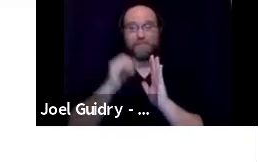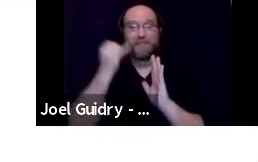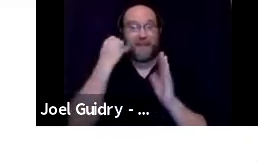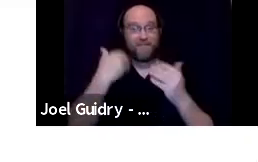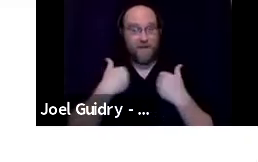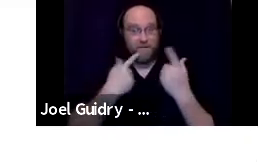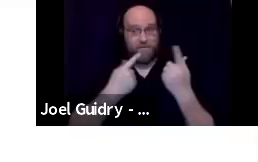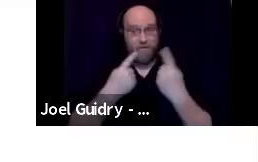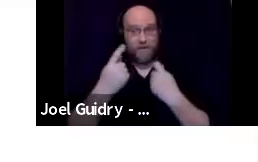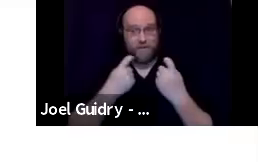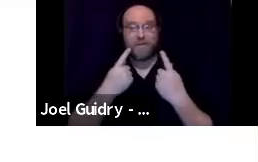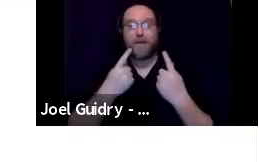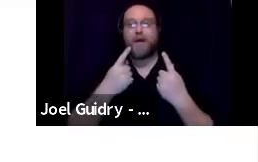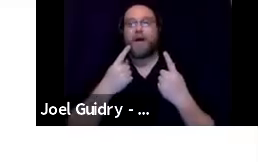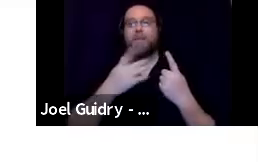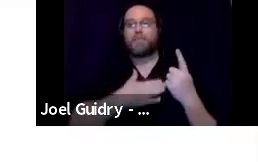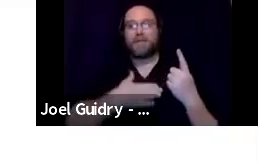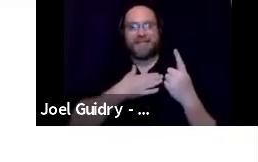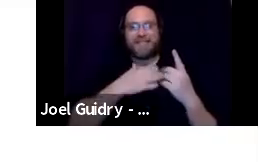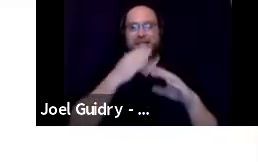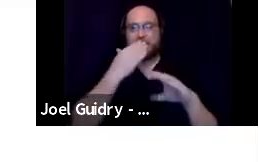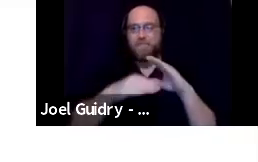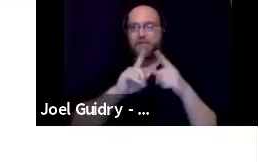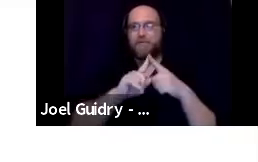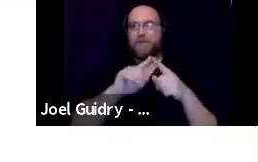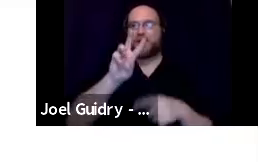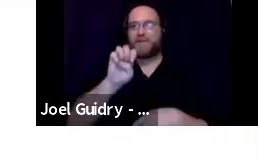send them to